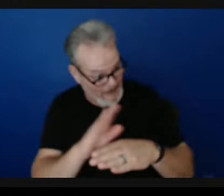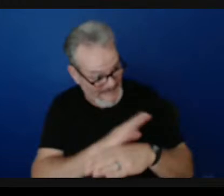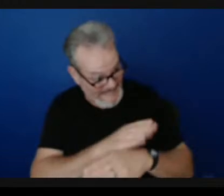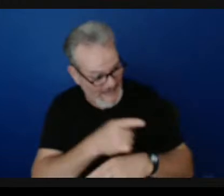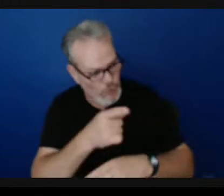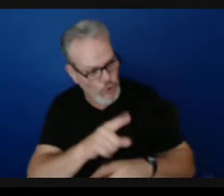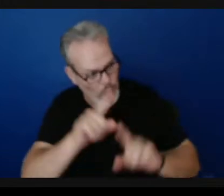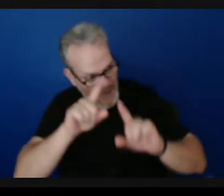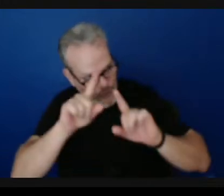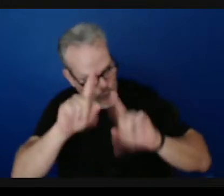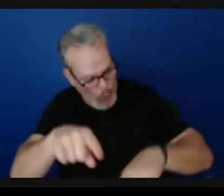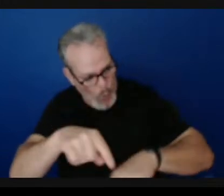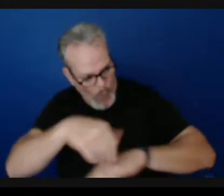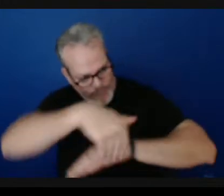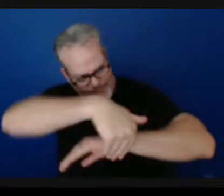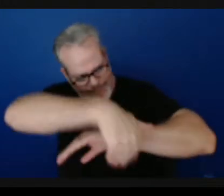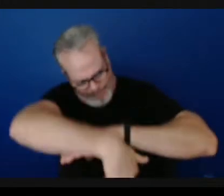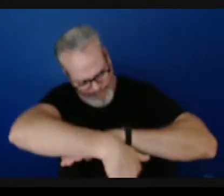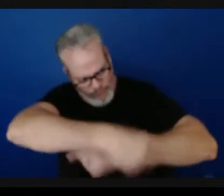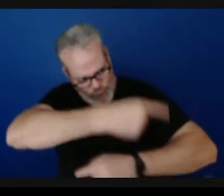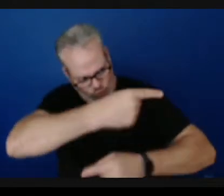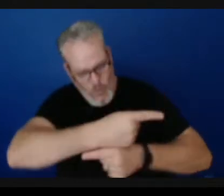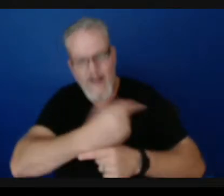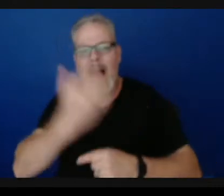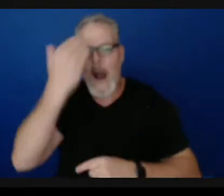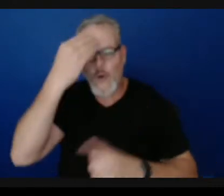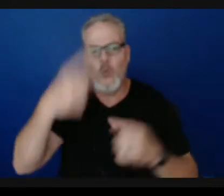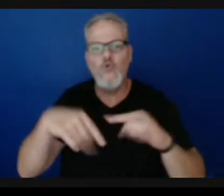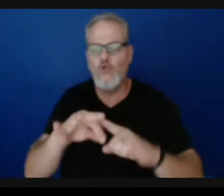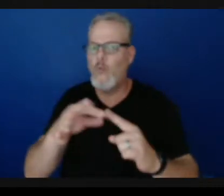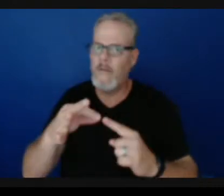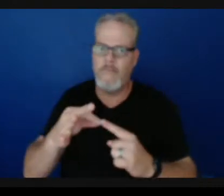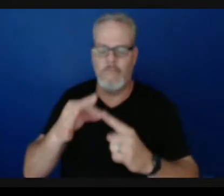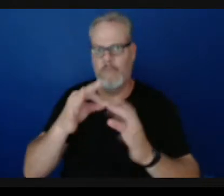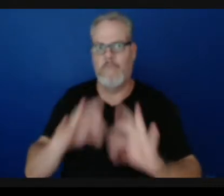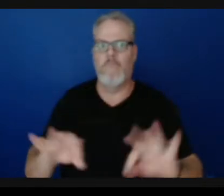go at off hours, right? We know that during peak hours, it's jam up.